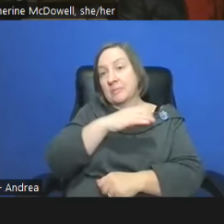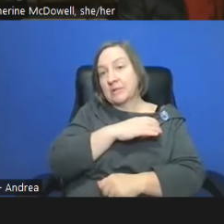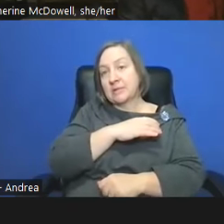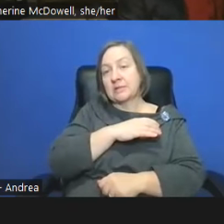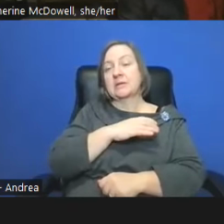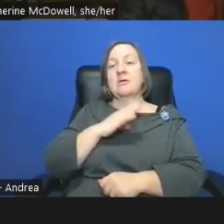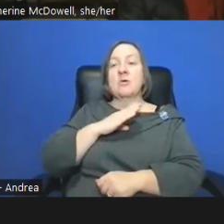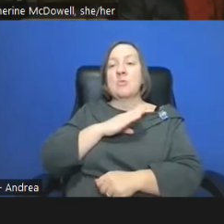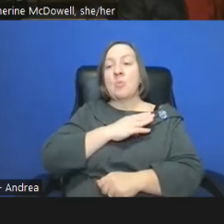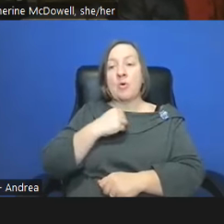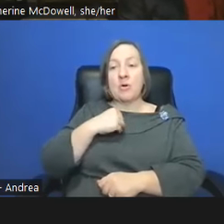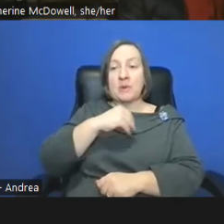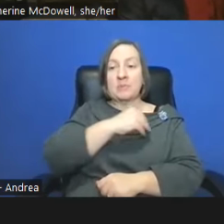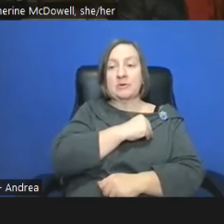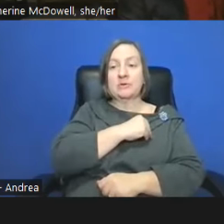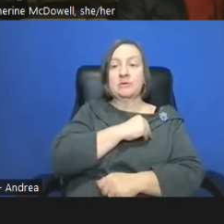Board membership,